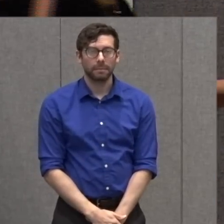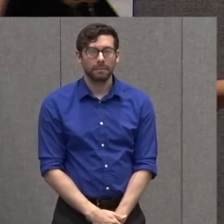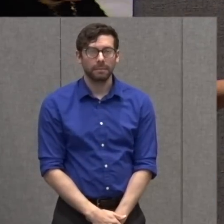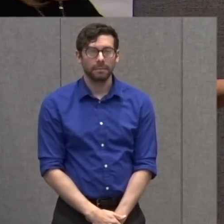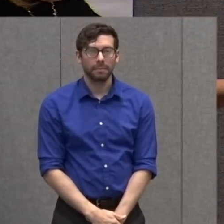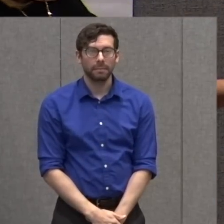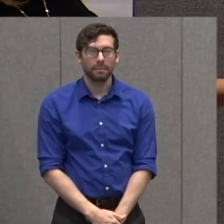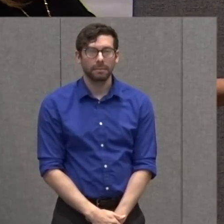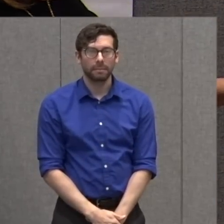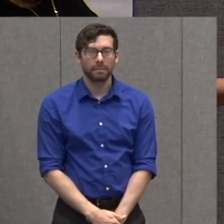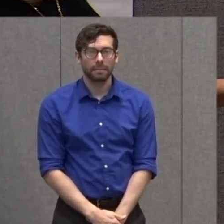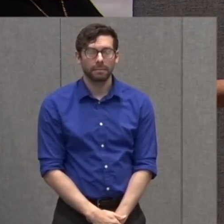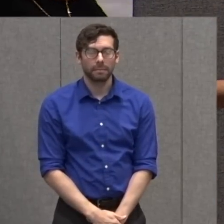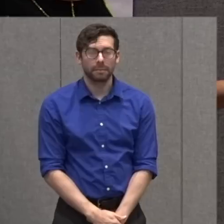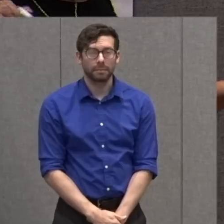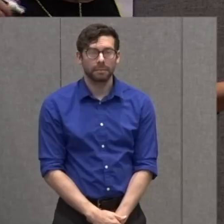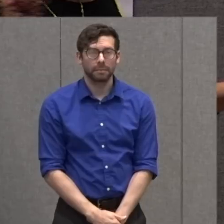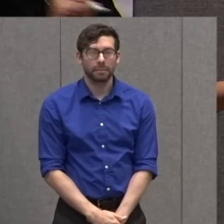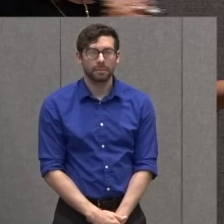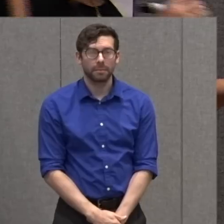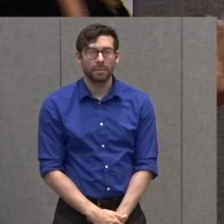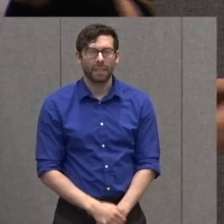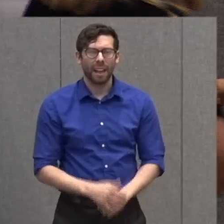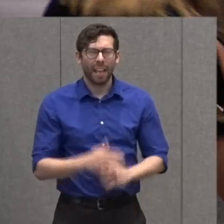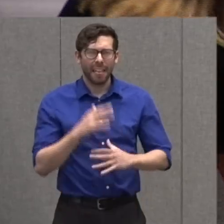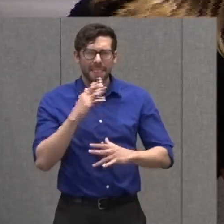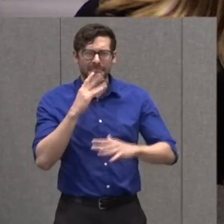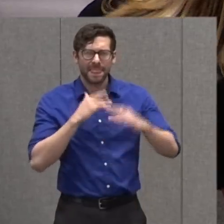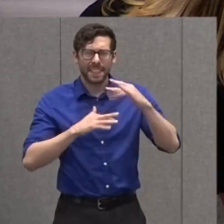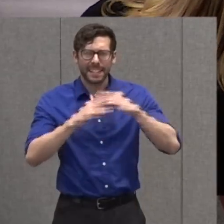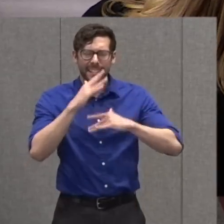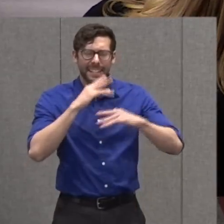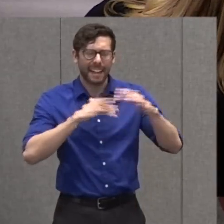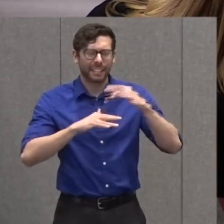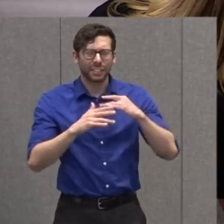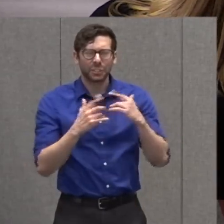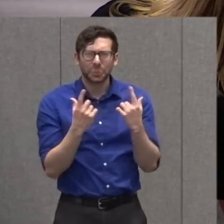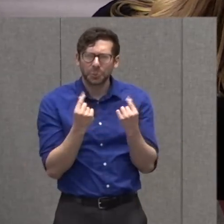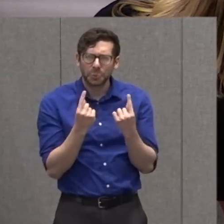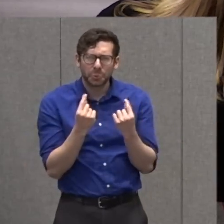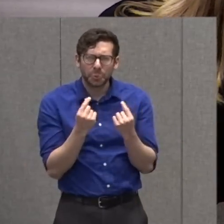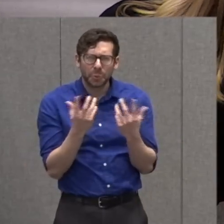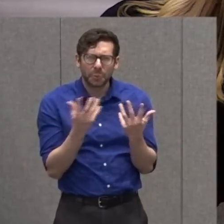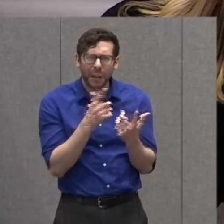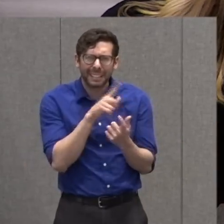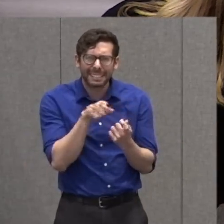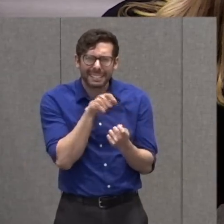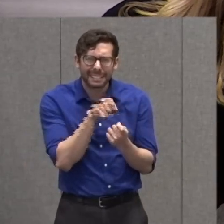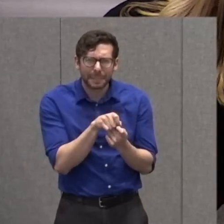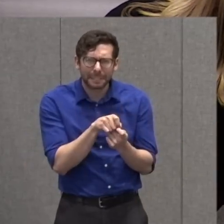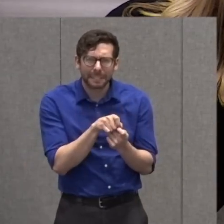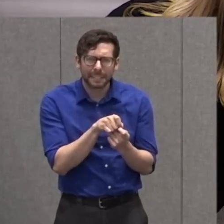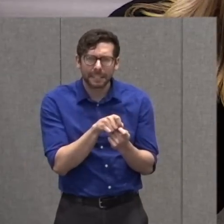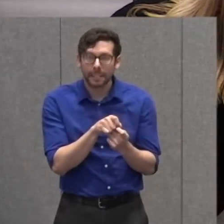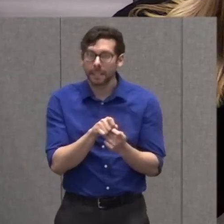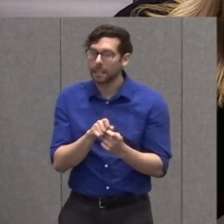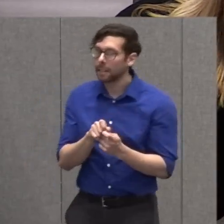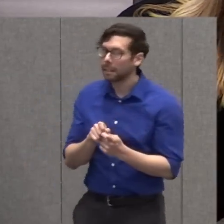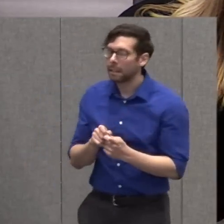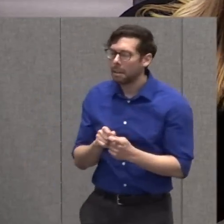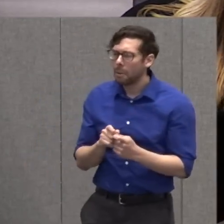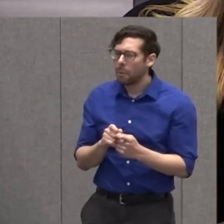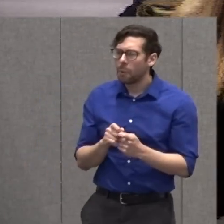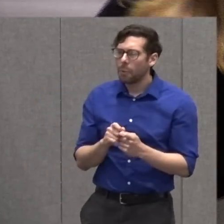What exactly was the gas doing? The gas is attaching to the raisins and lifting, and